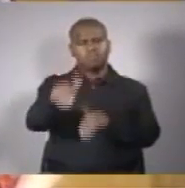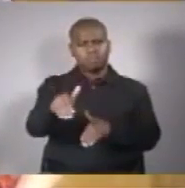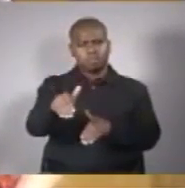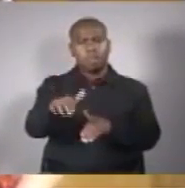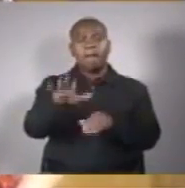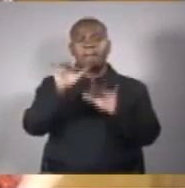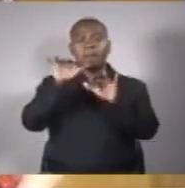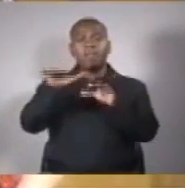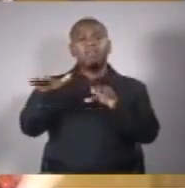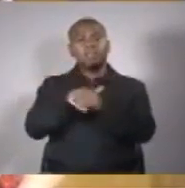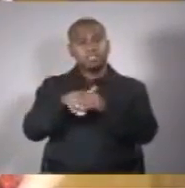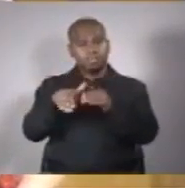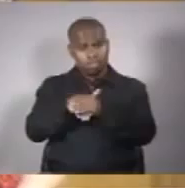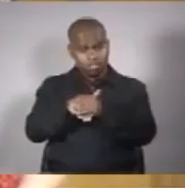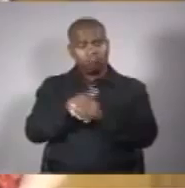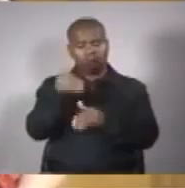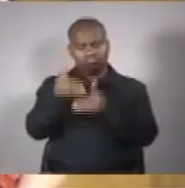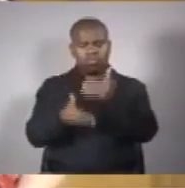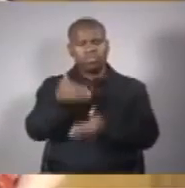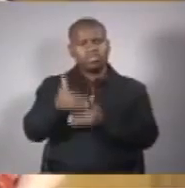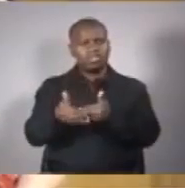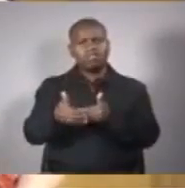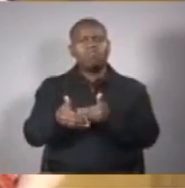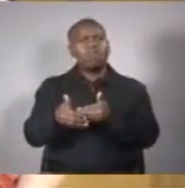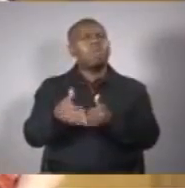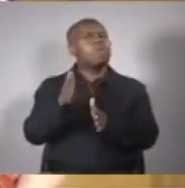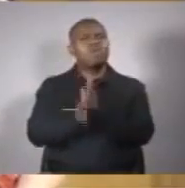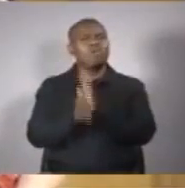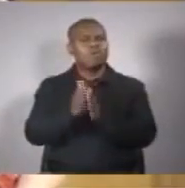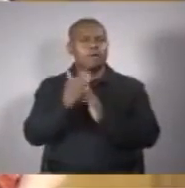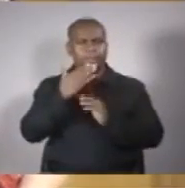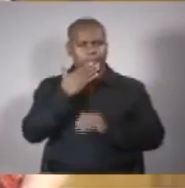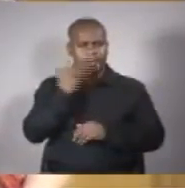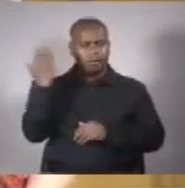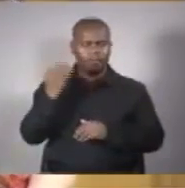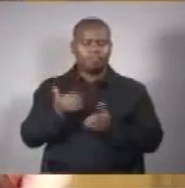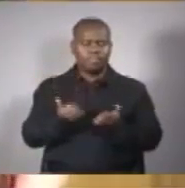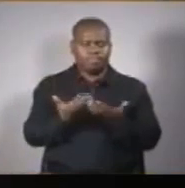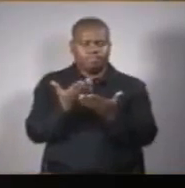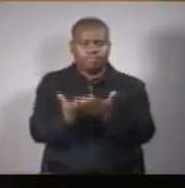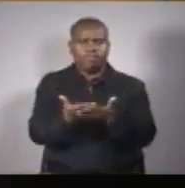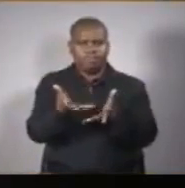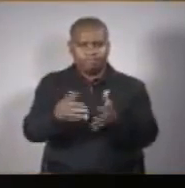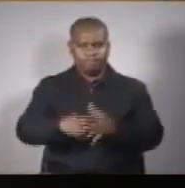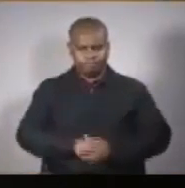participation process has not been concluded, I so move. Thank you.